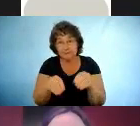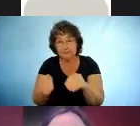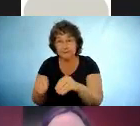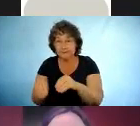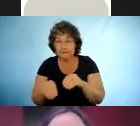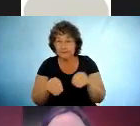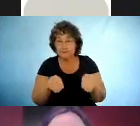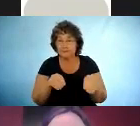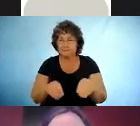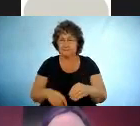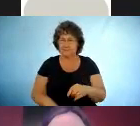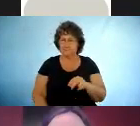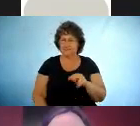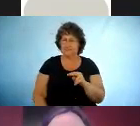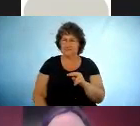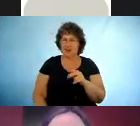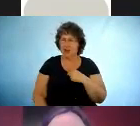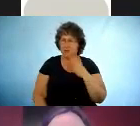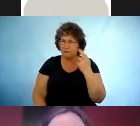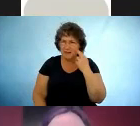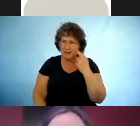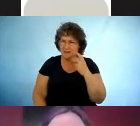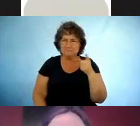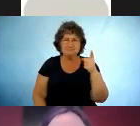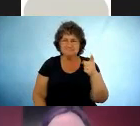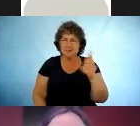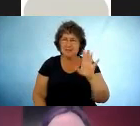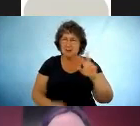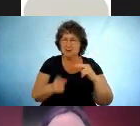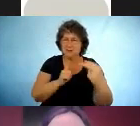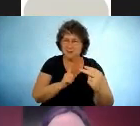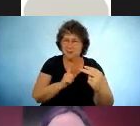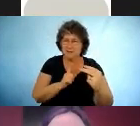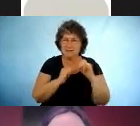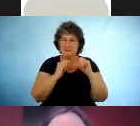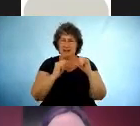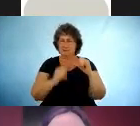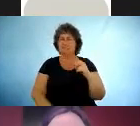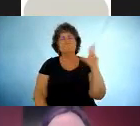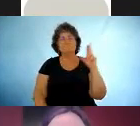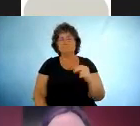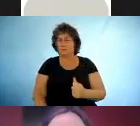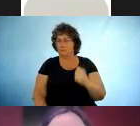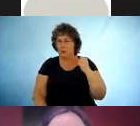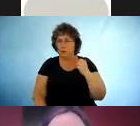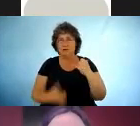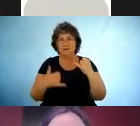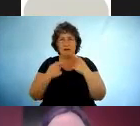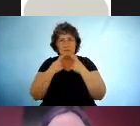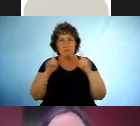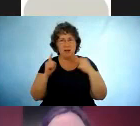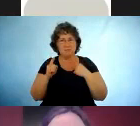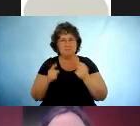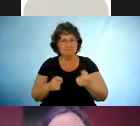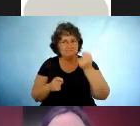No way could my eyes see what they were perceiving. A window had appeared where there'd been none before among